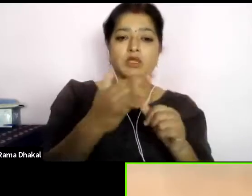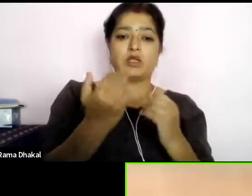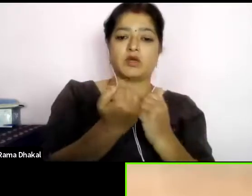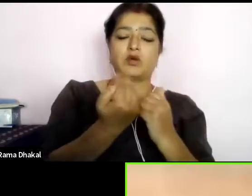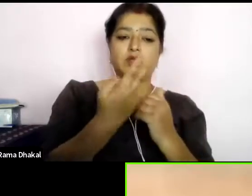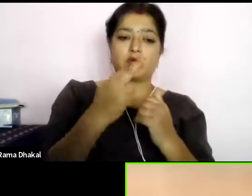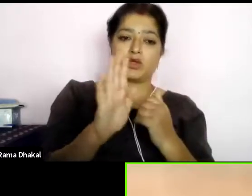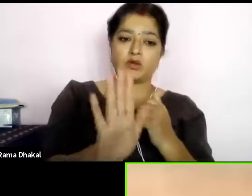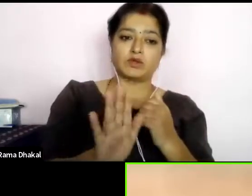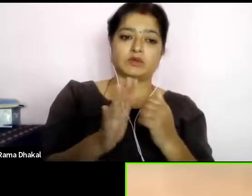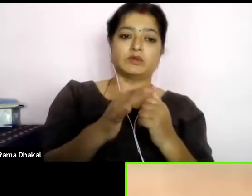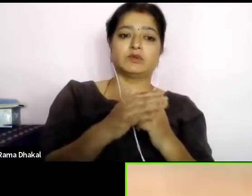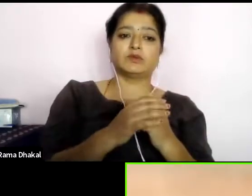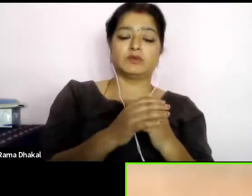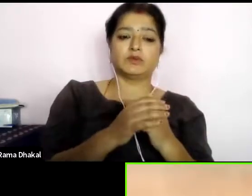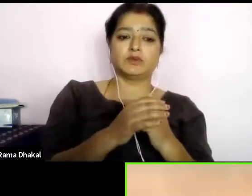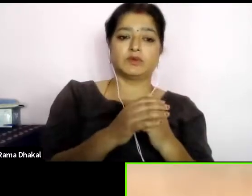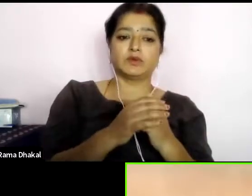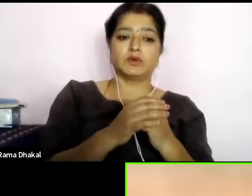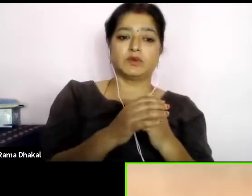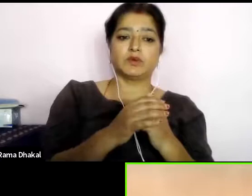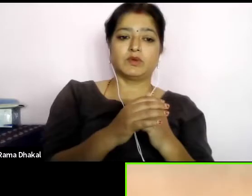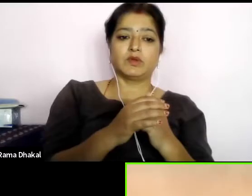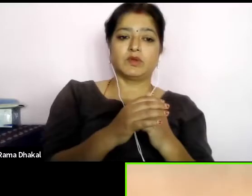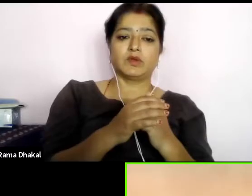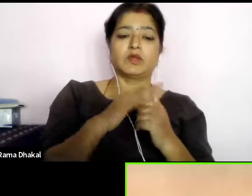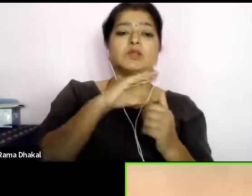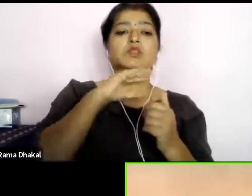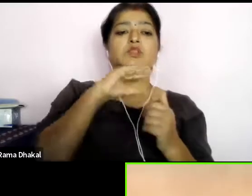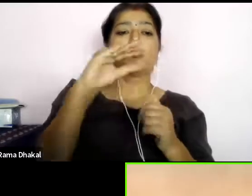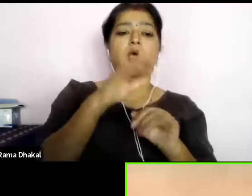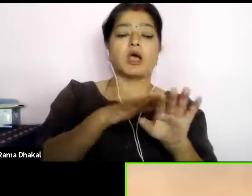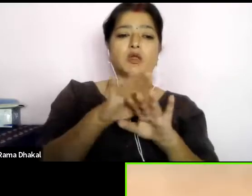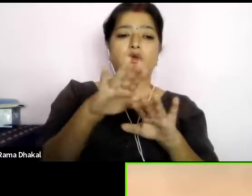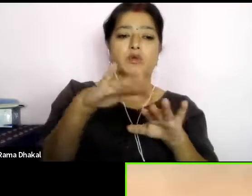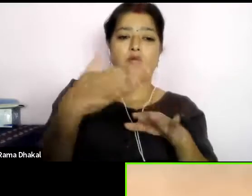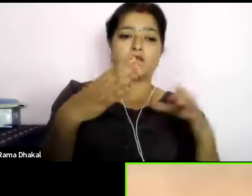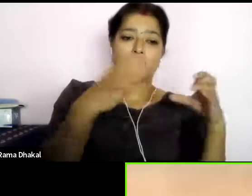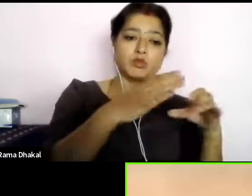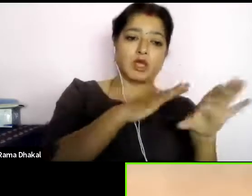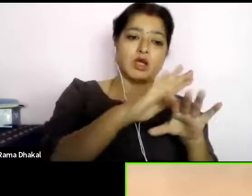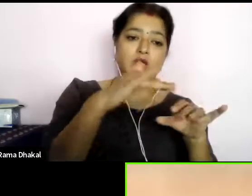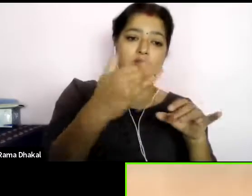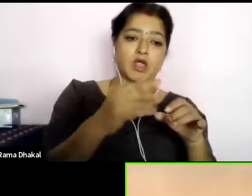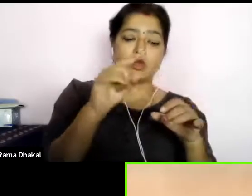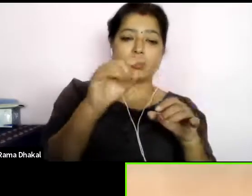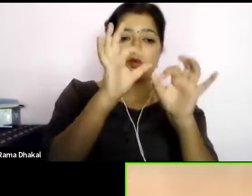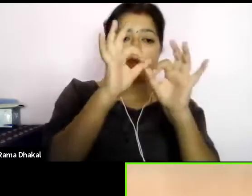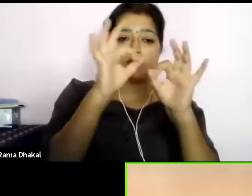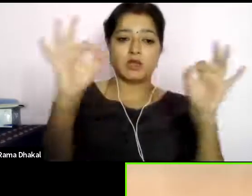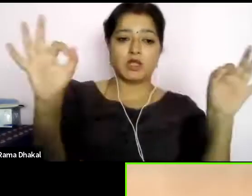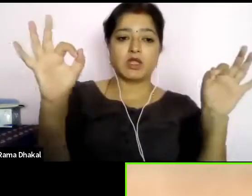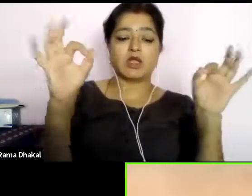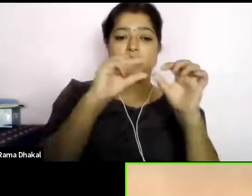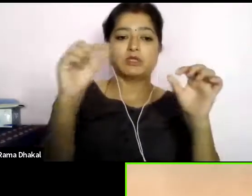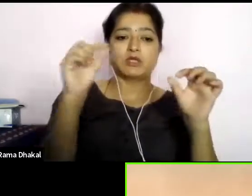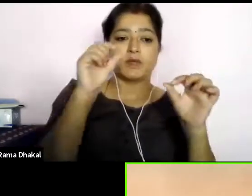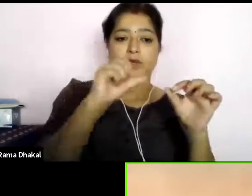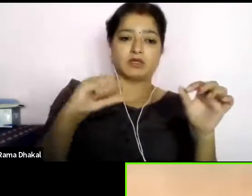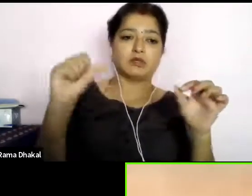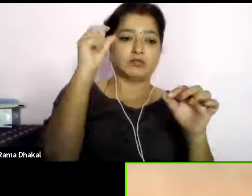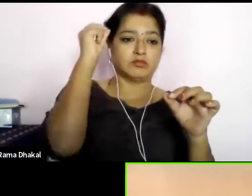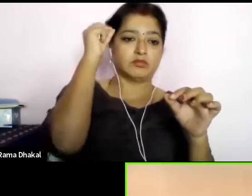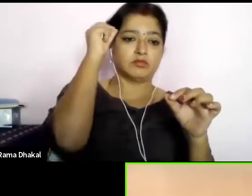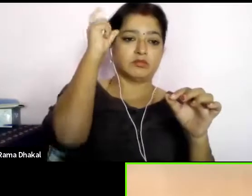these are the clear and concrete examples and work that we have been doing on